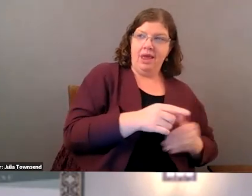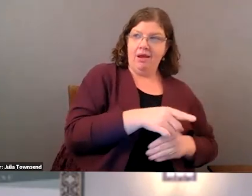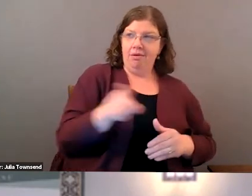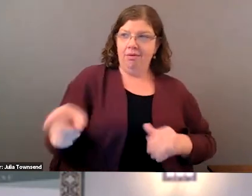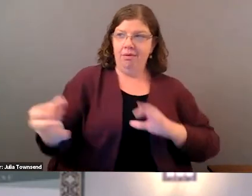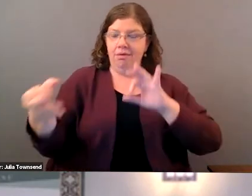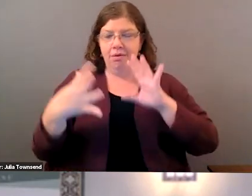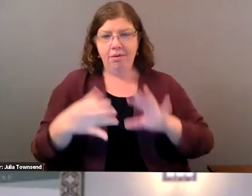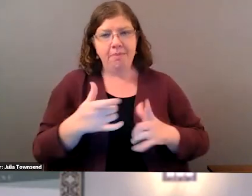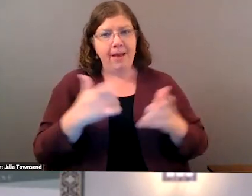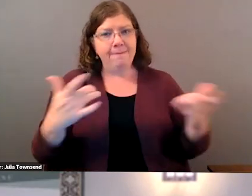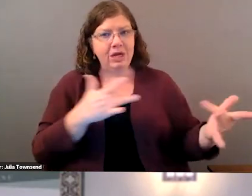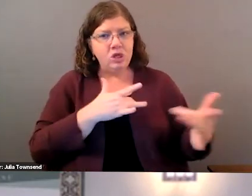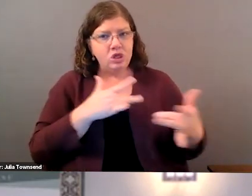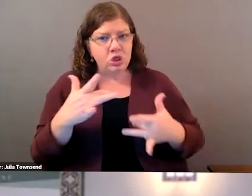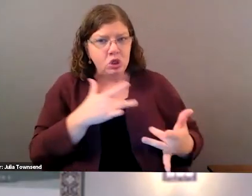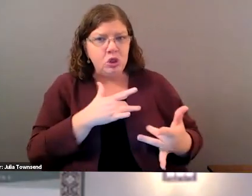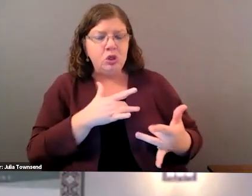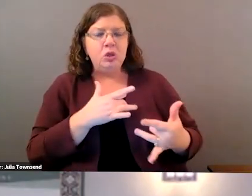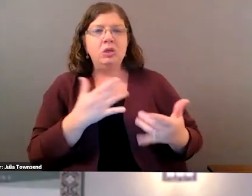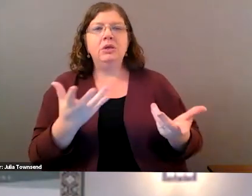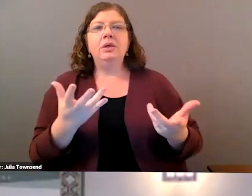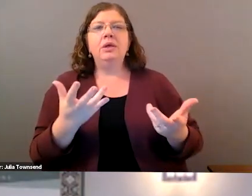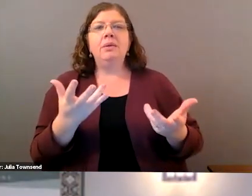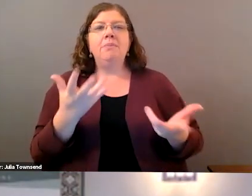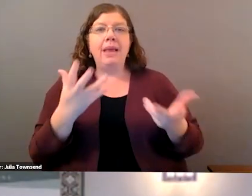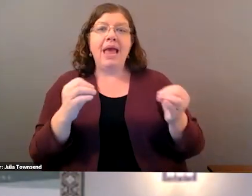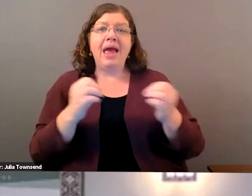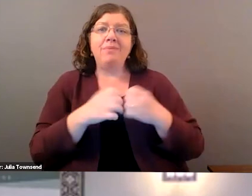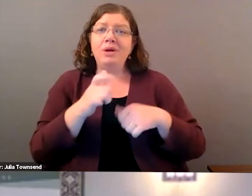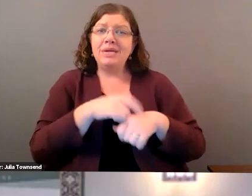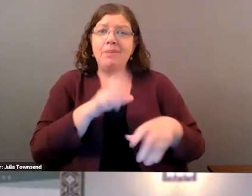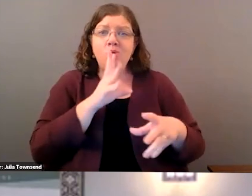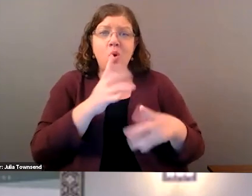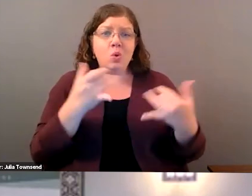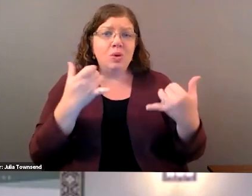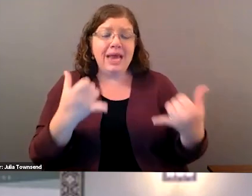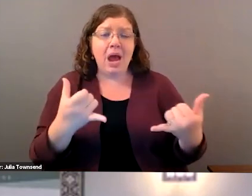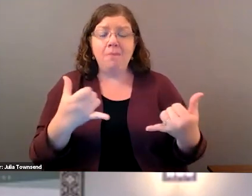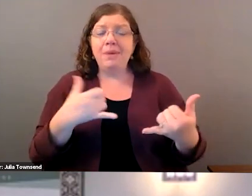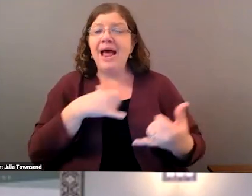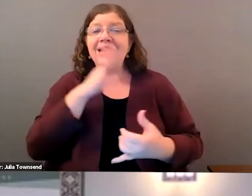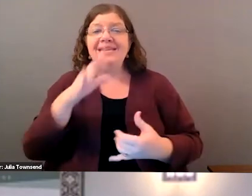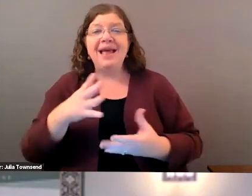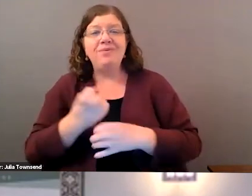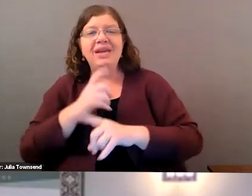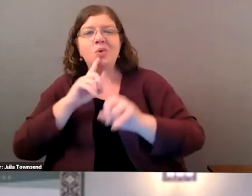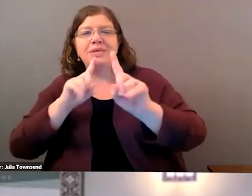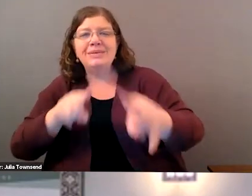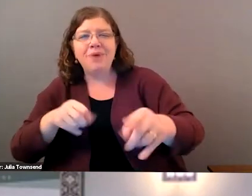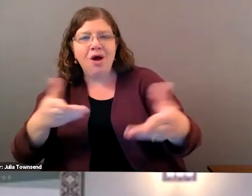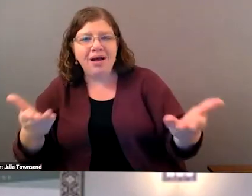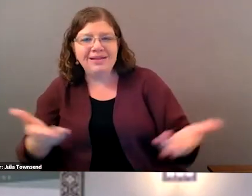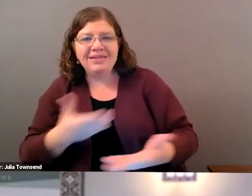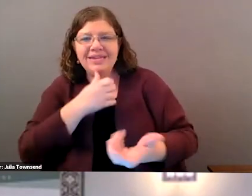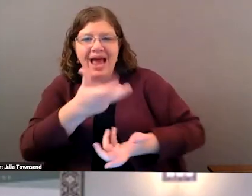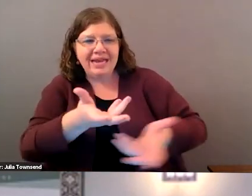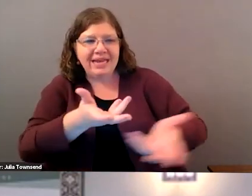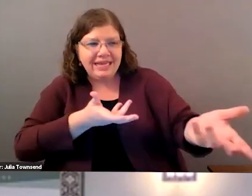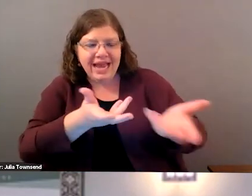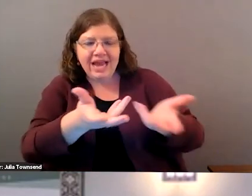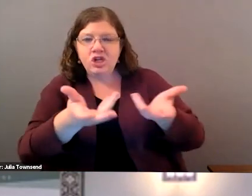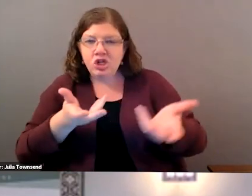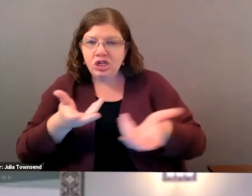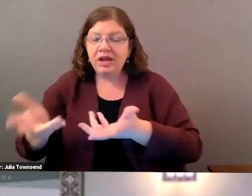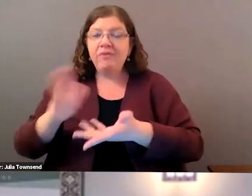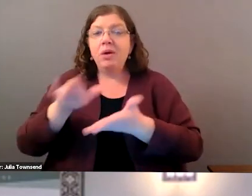that I get like maybe more time to talk to you now, but I never get a response, so it's not engaging. And from all the